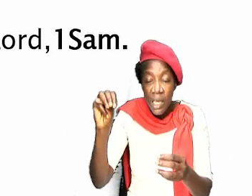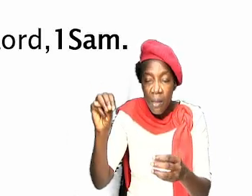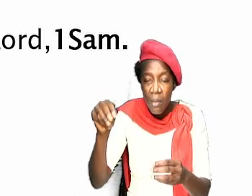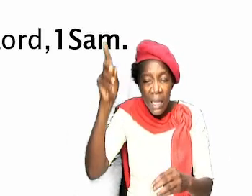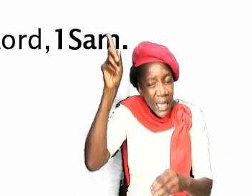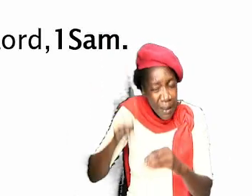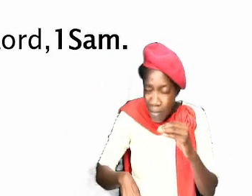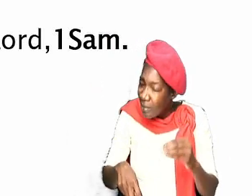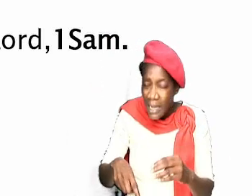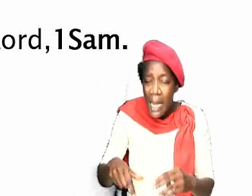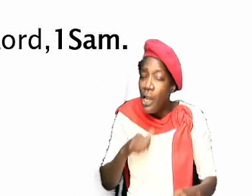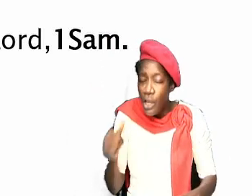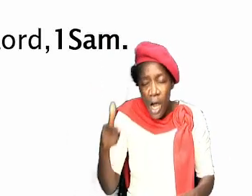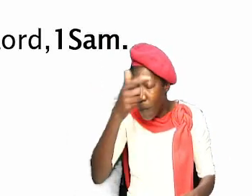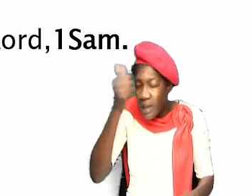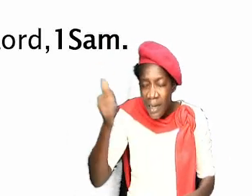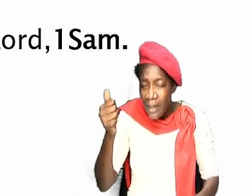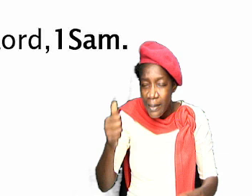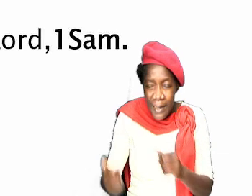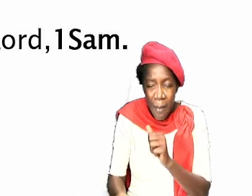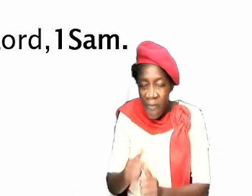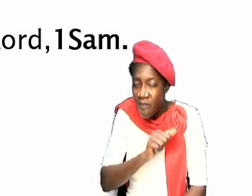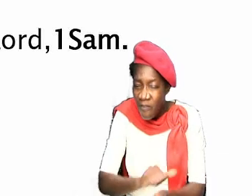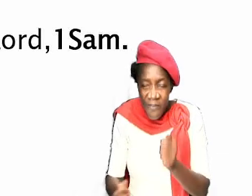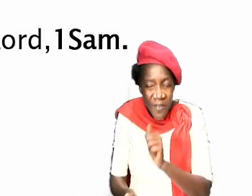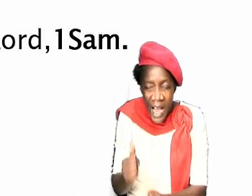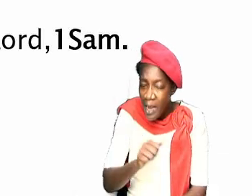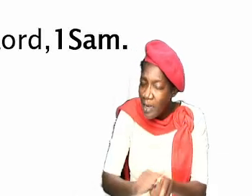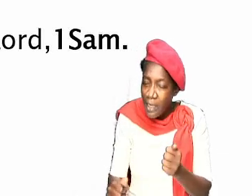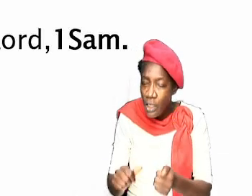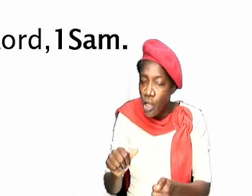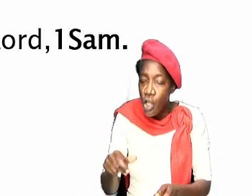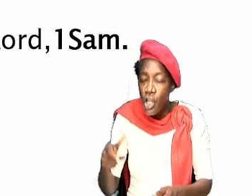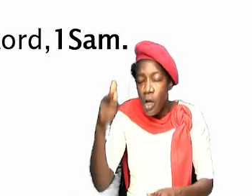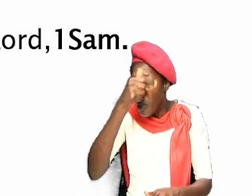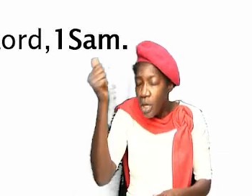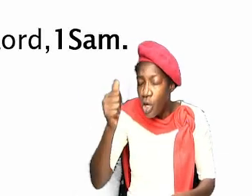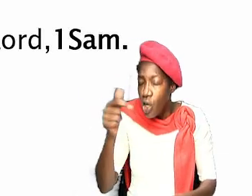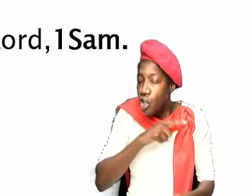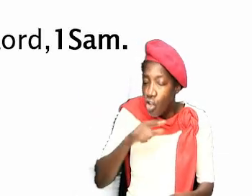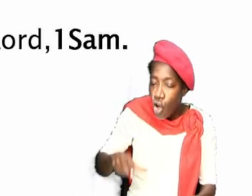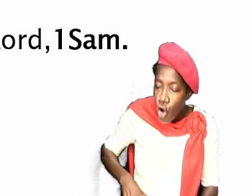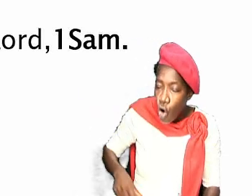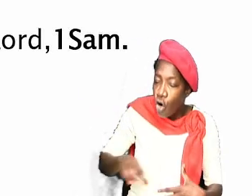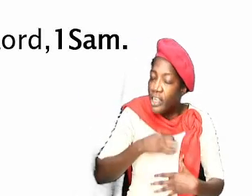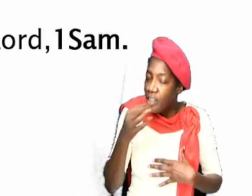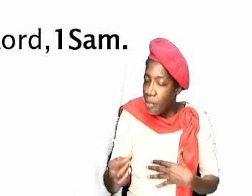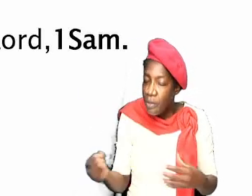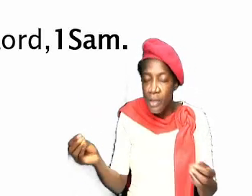fight, but it was because the Spirit of the Lord was with him.